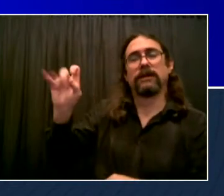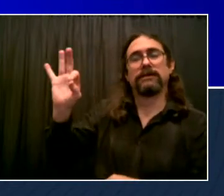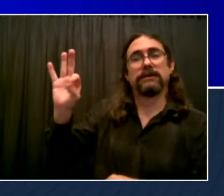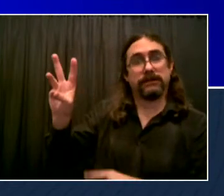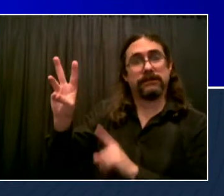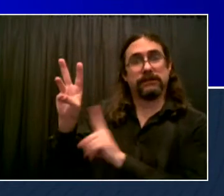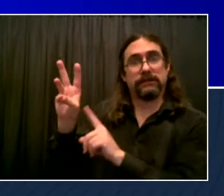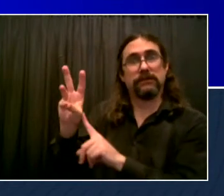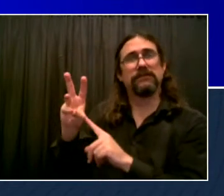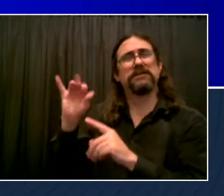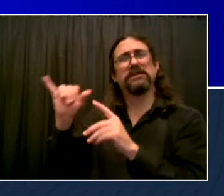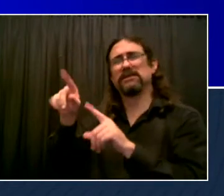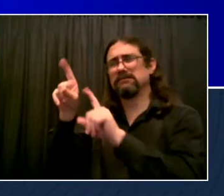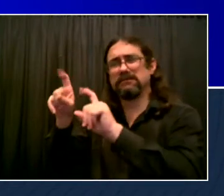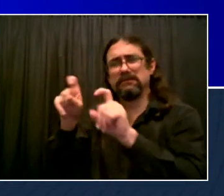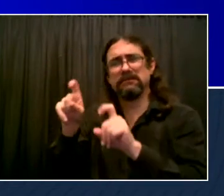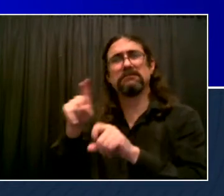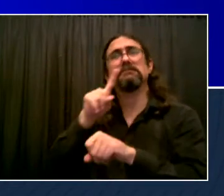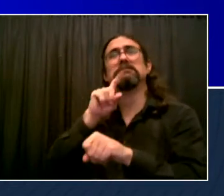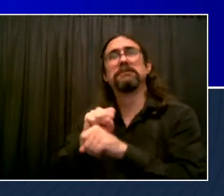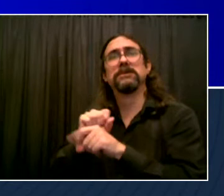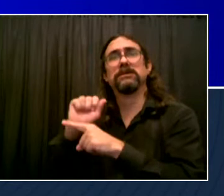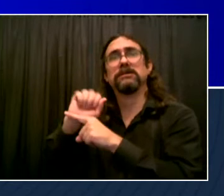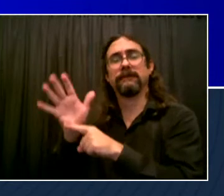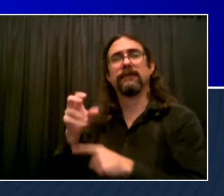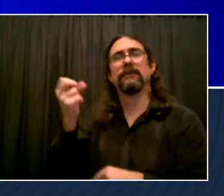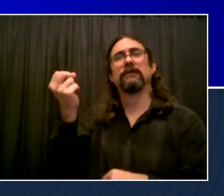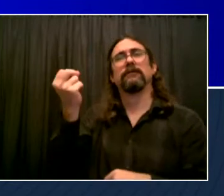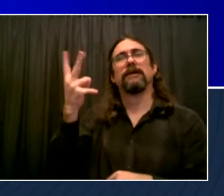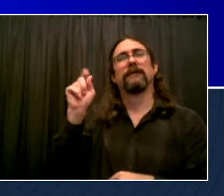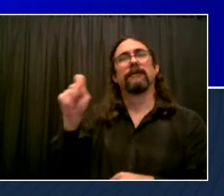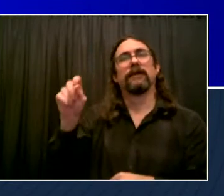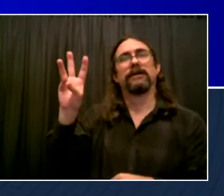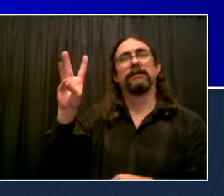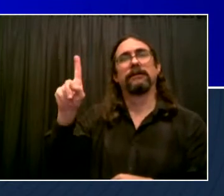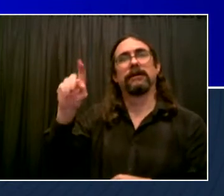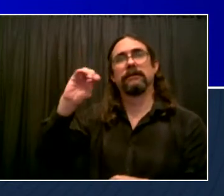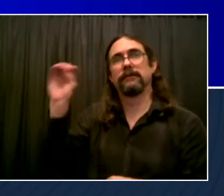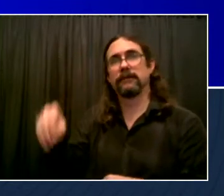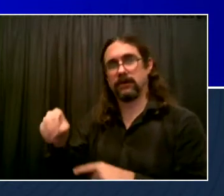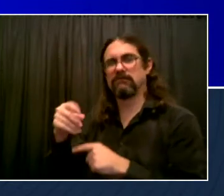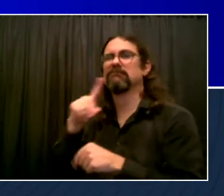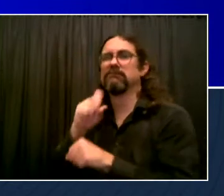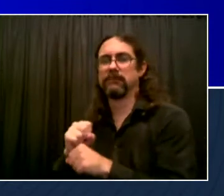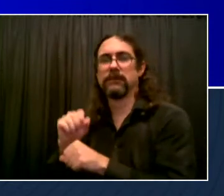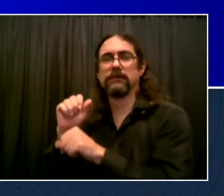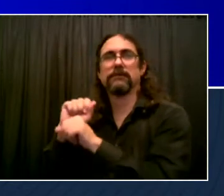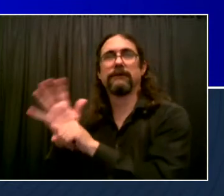positivity, 12.61%. Hospitalization rate per 100,000,